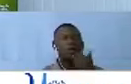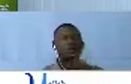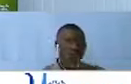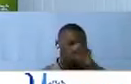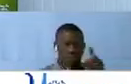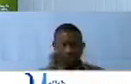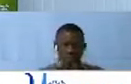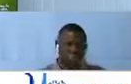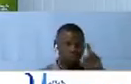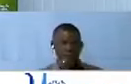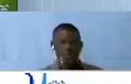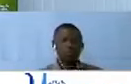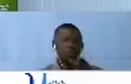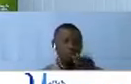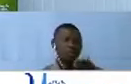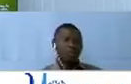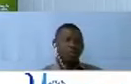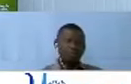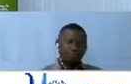Okay.